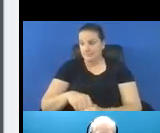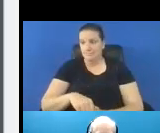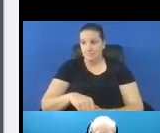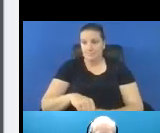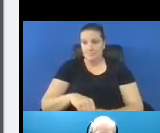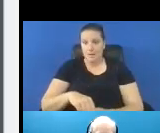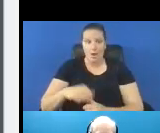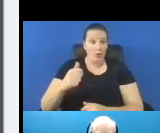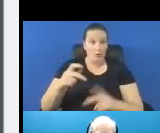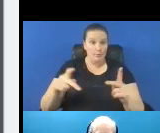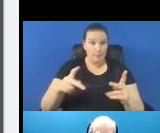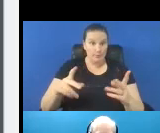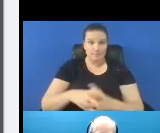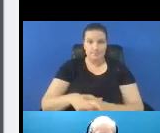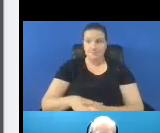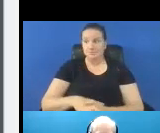Anyone else?